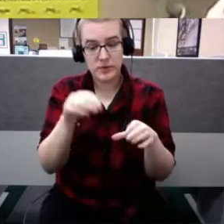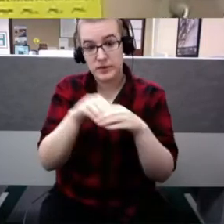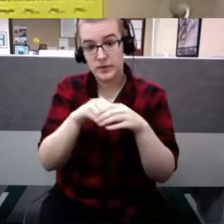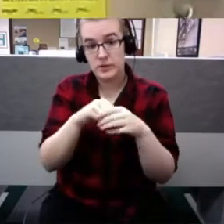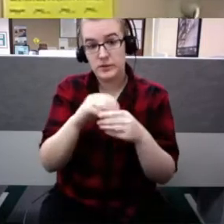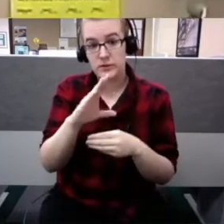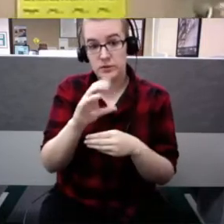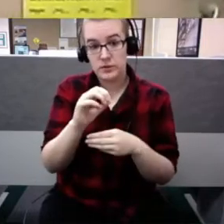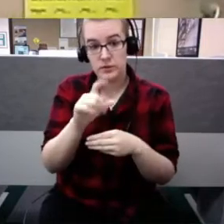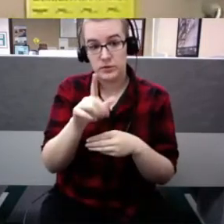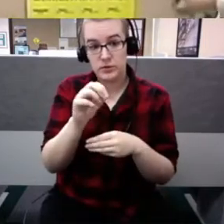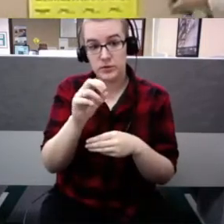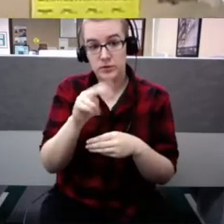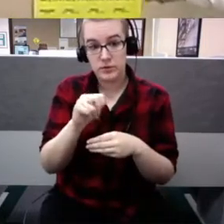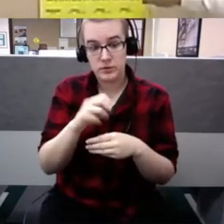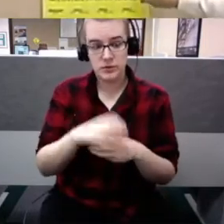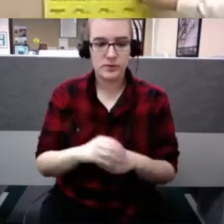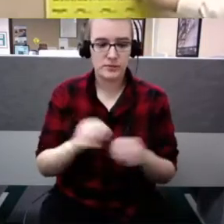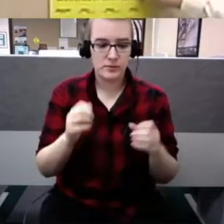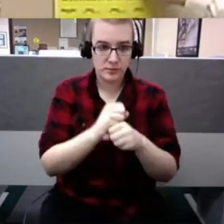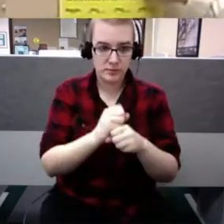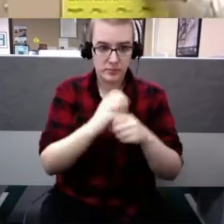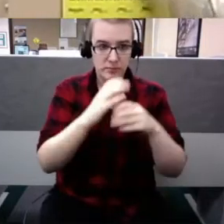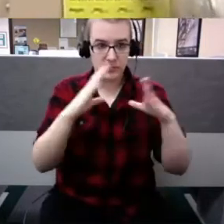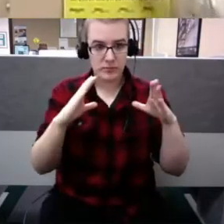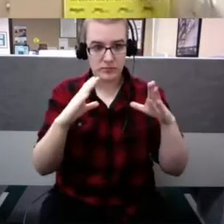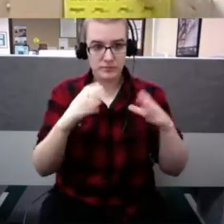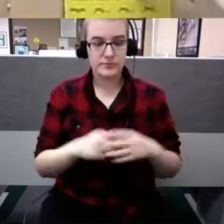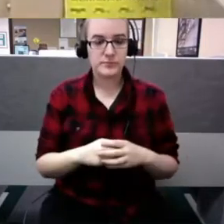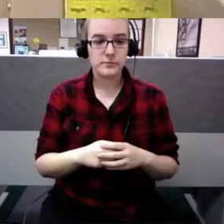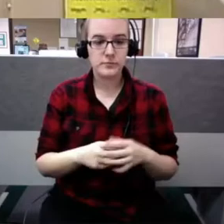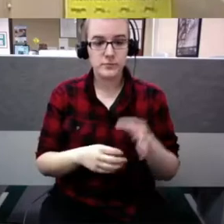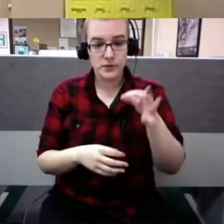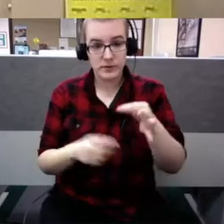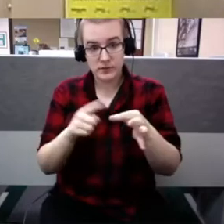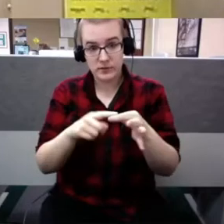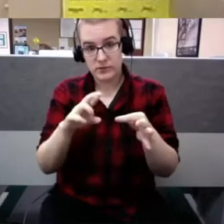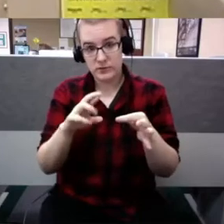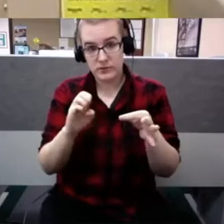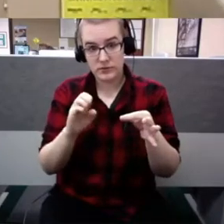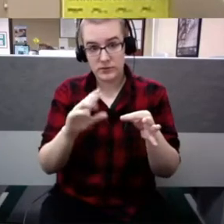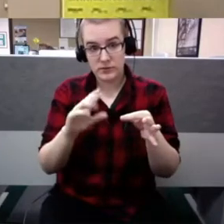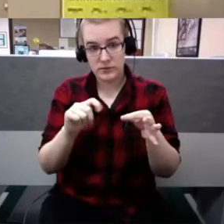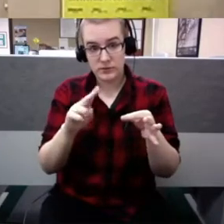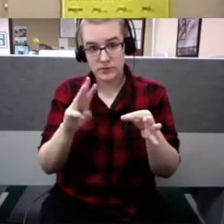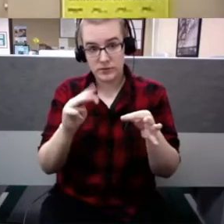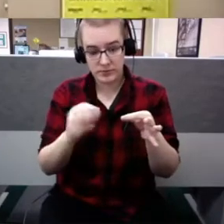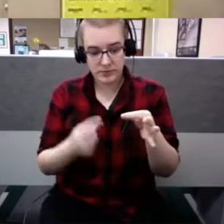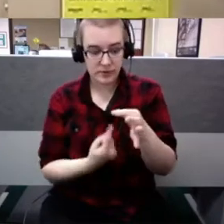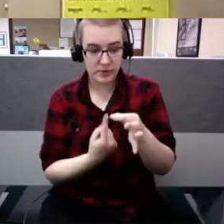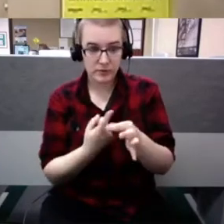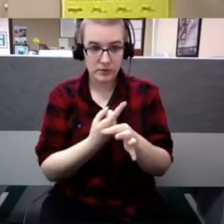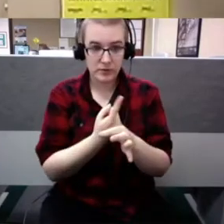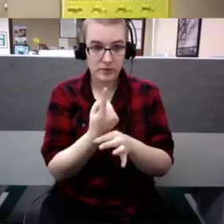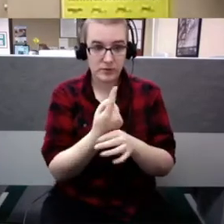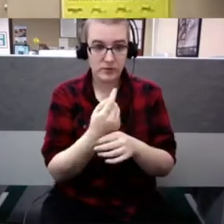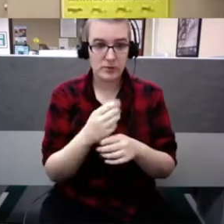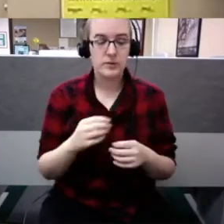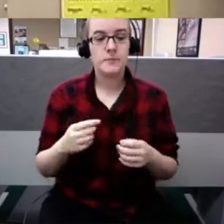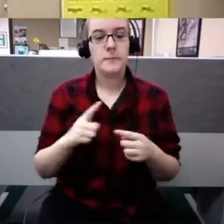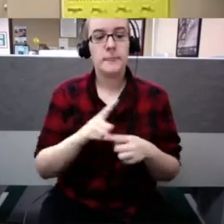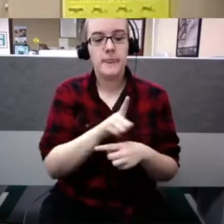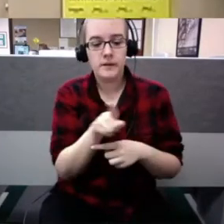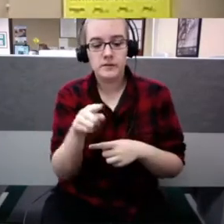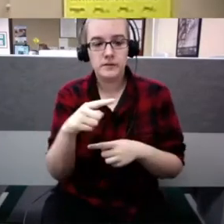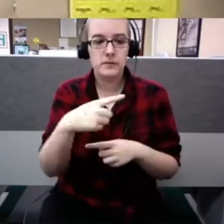expand the colon. He'll enter through the rectum And as he's going through the colon, he's making